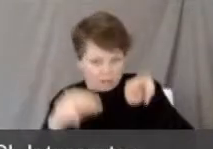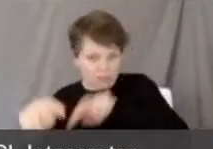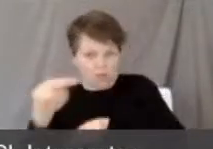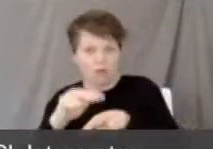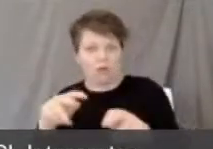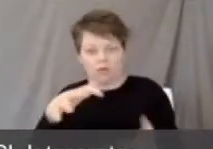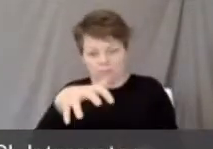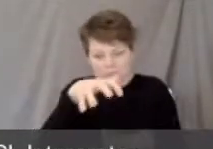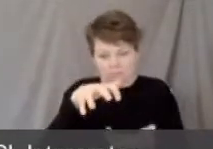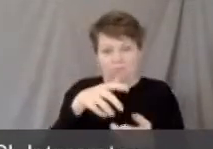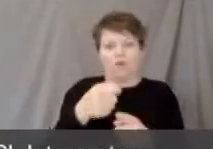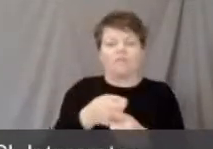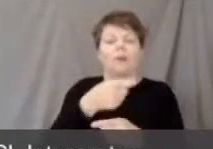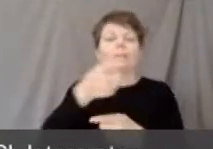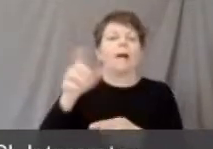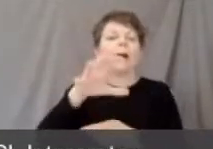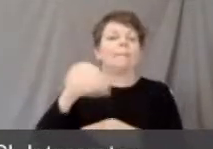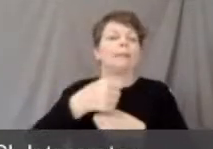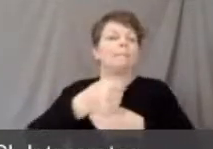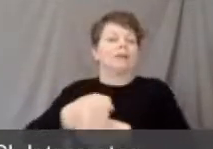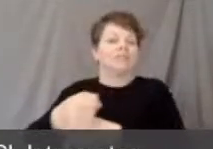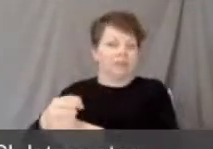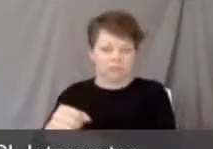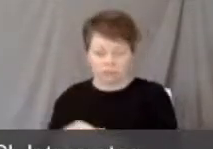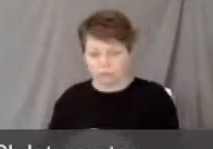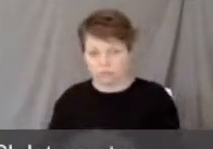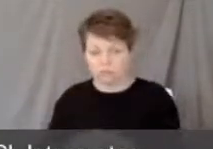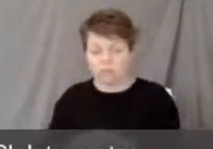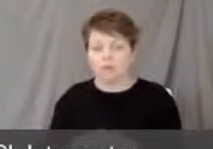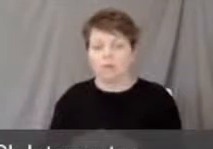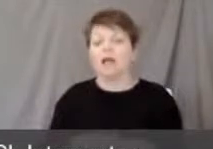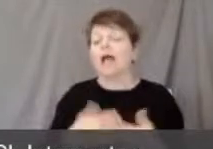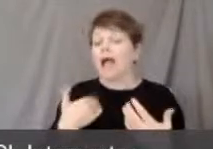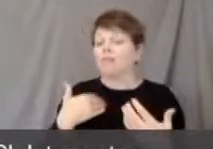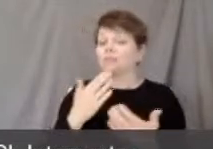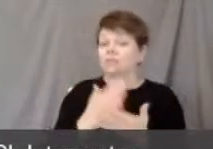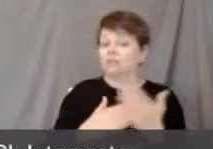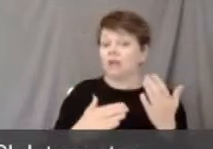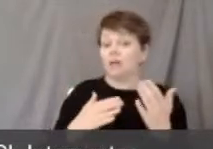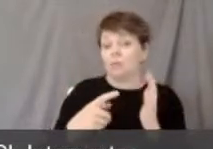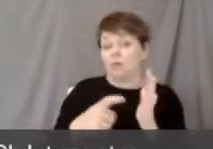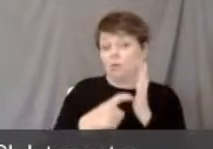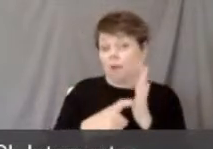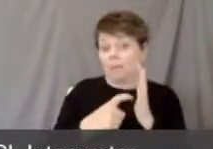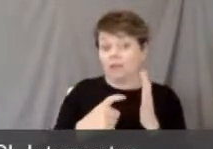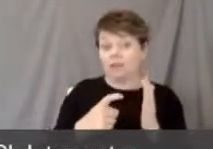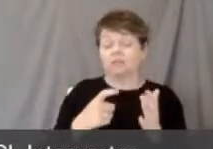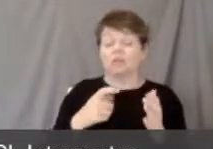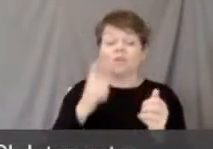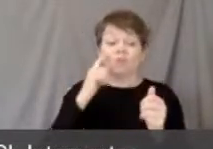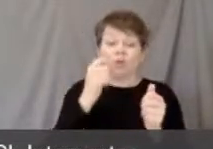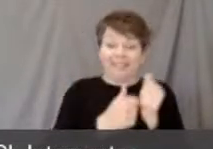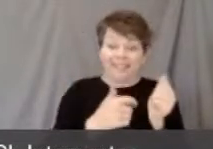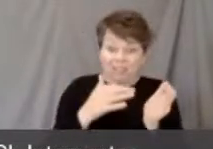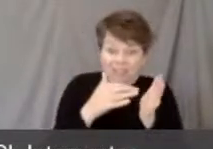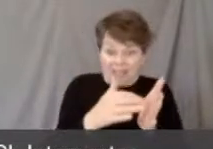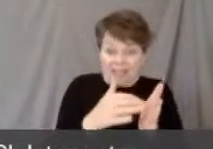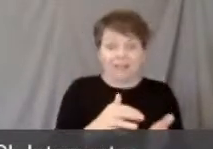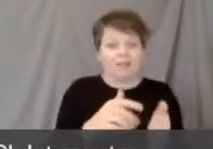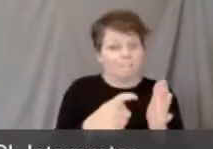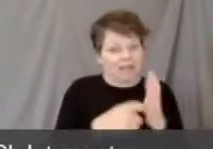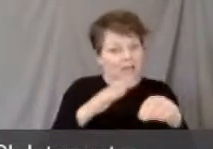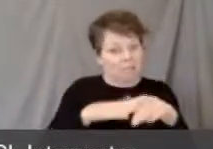by the manufacturers. There are some minimum requirements, such as 3,000 participants and at least 2 months follow-up for